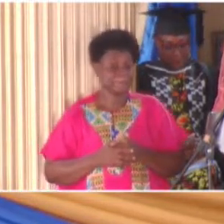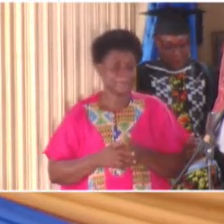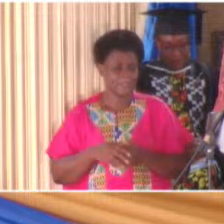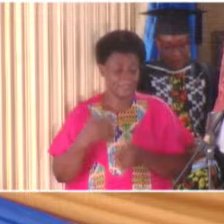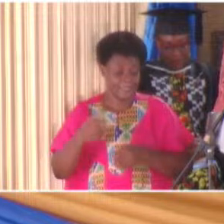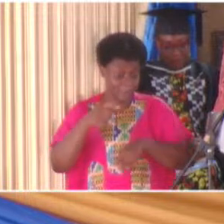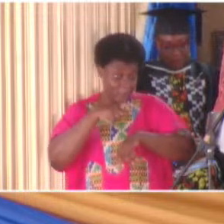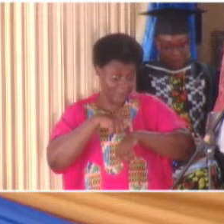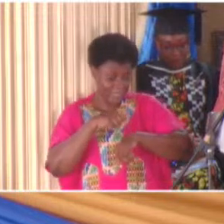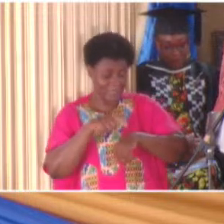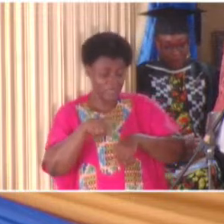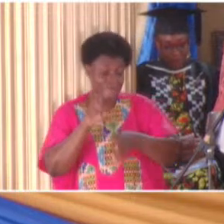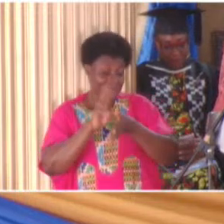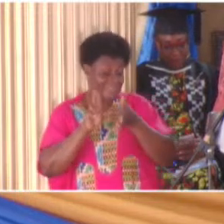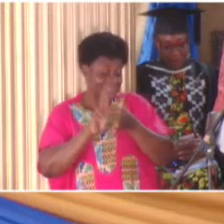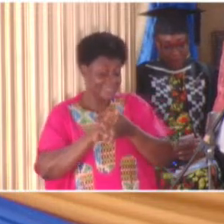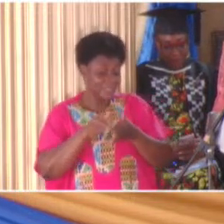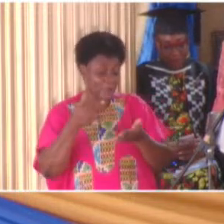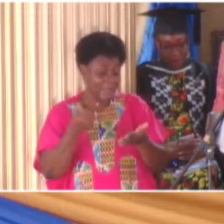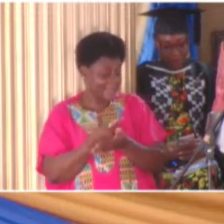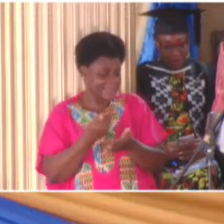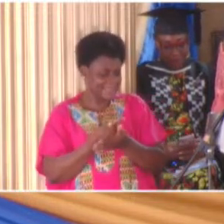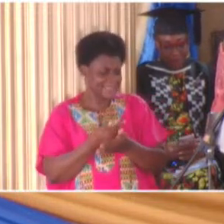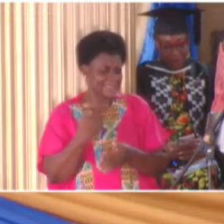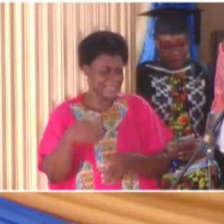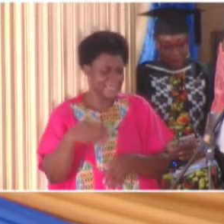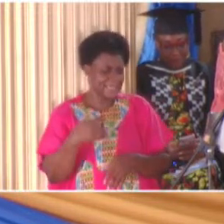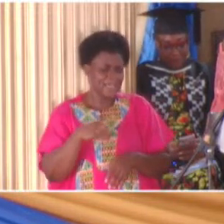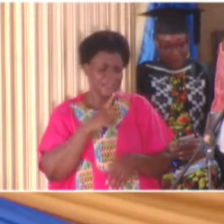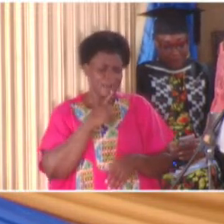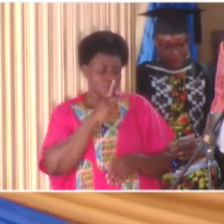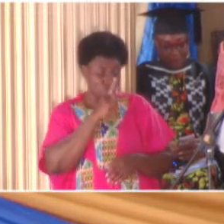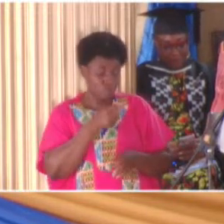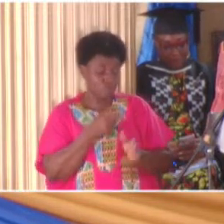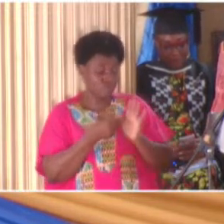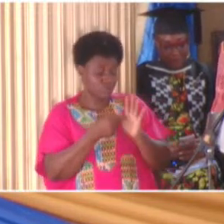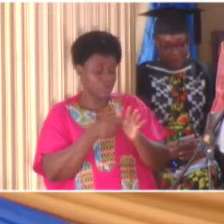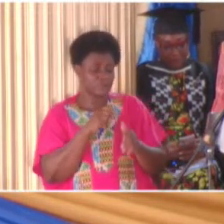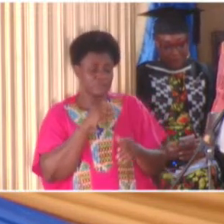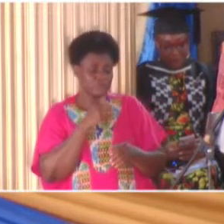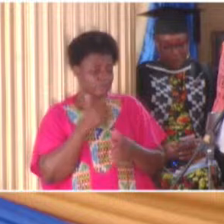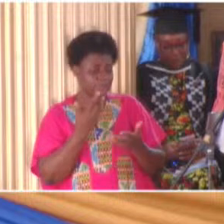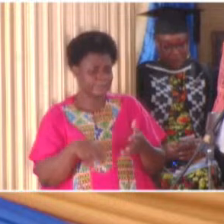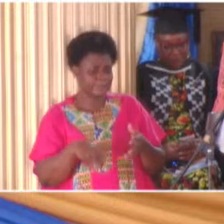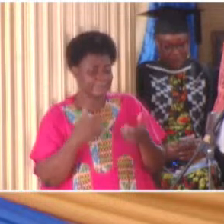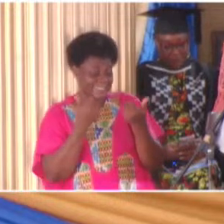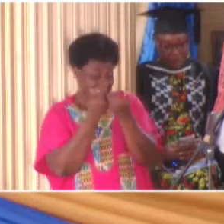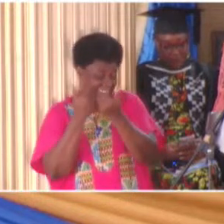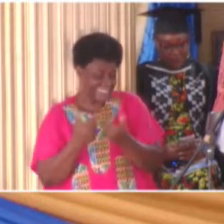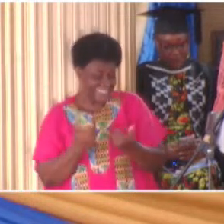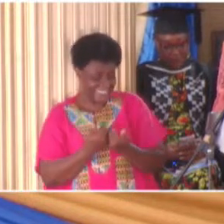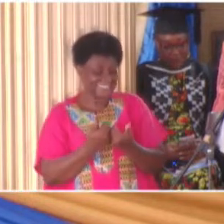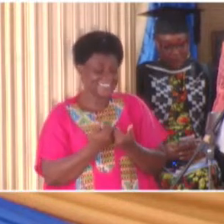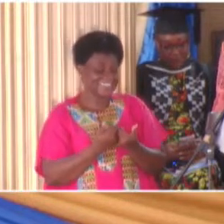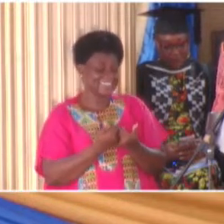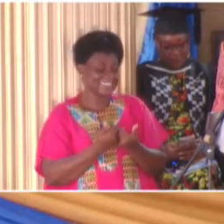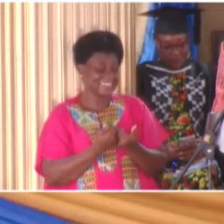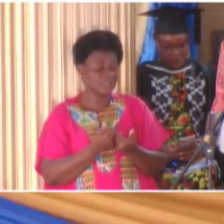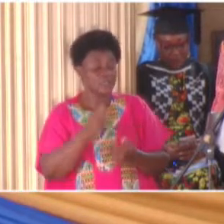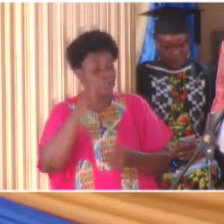the University of Ghana has been marked by unprecedented challenges. I remember